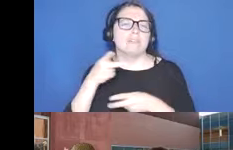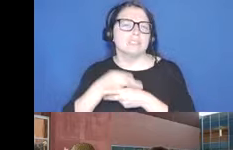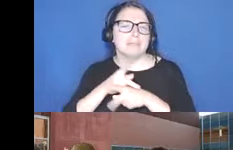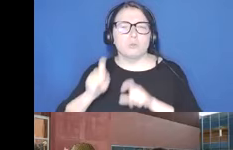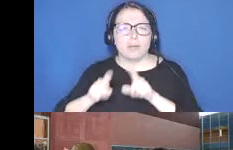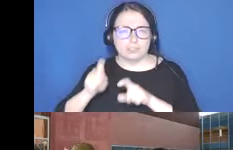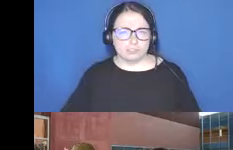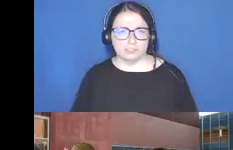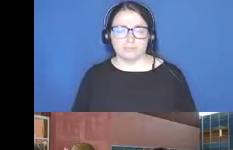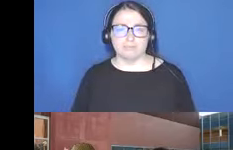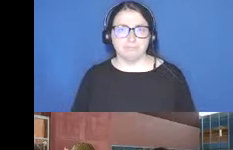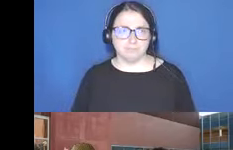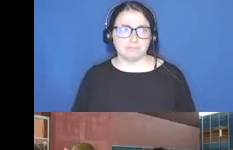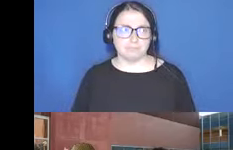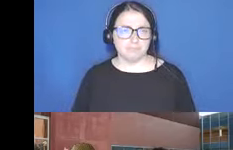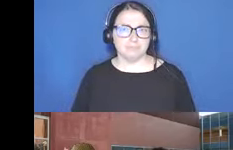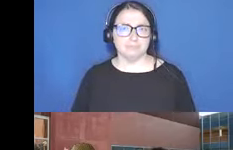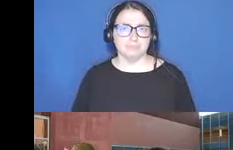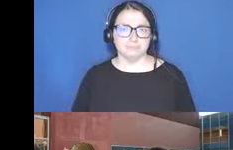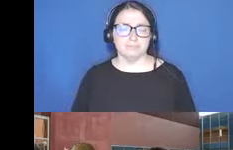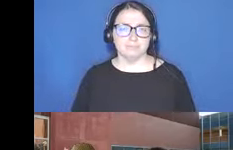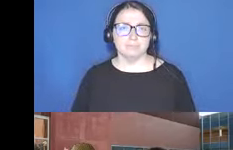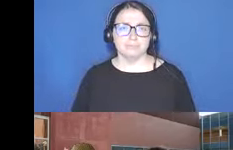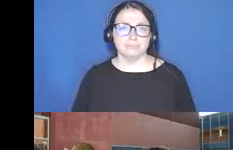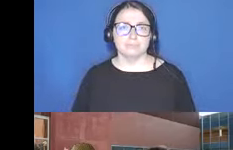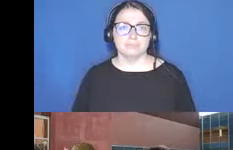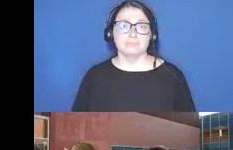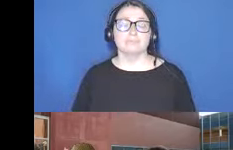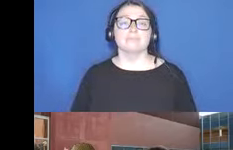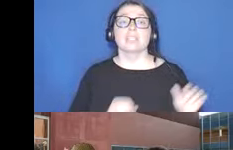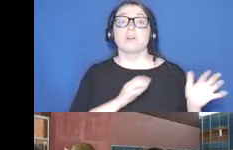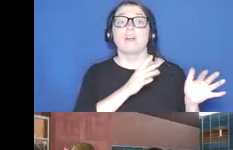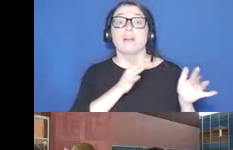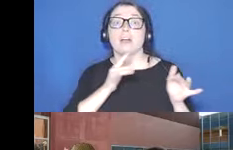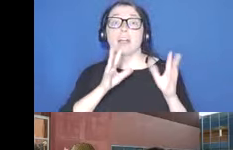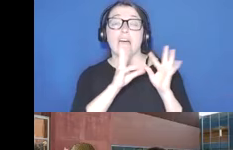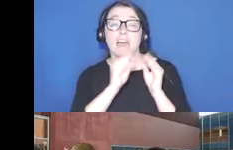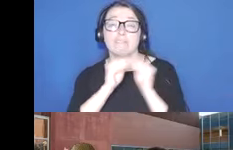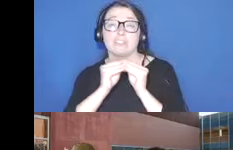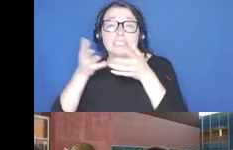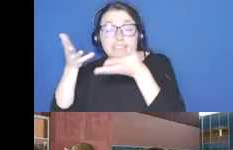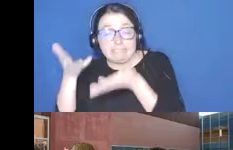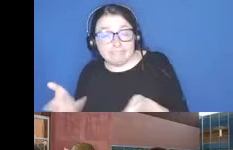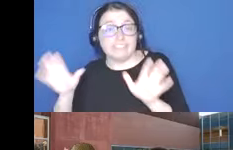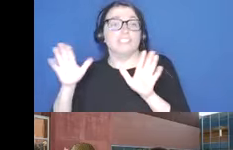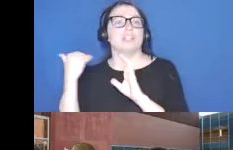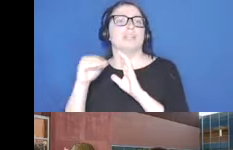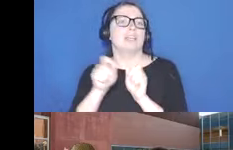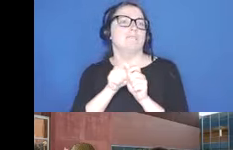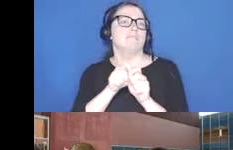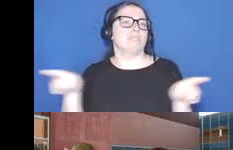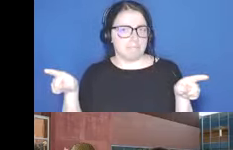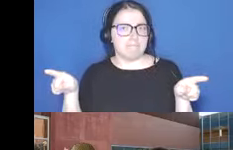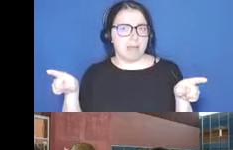things. And at the end of the conference, you guys will receive an email with a link